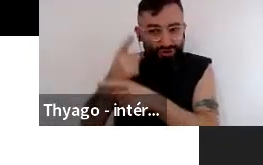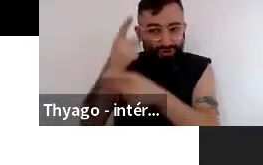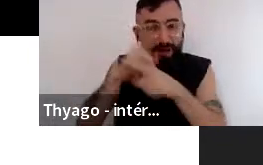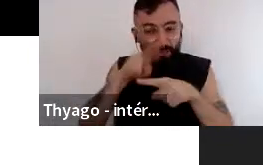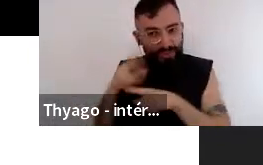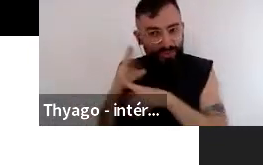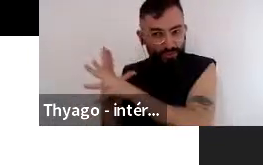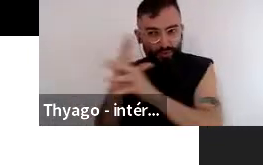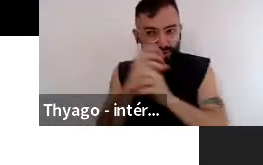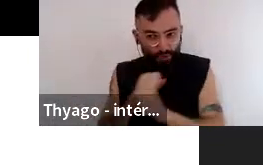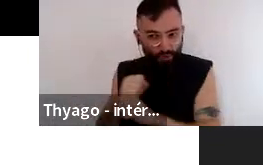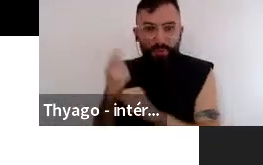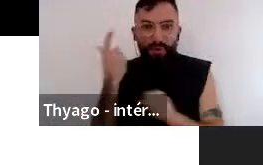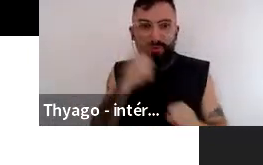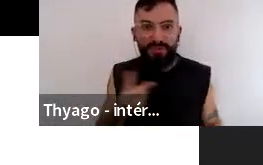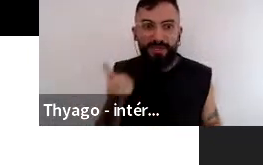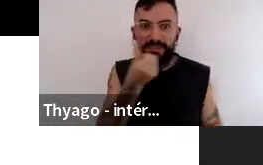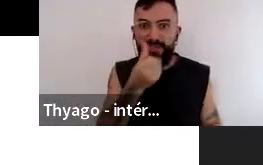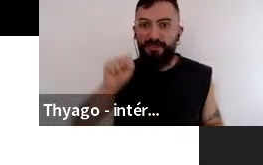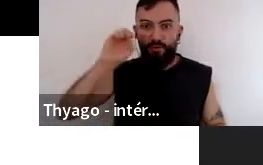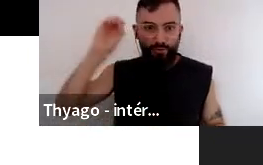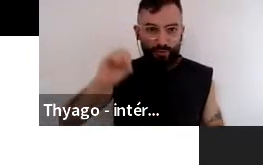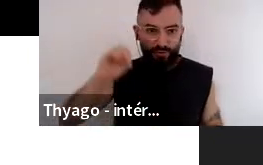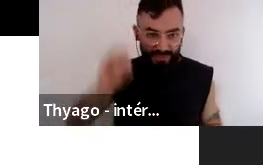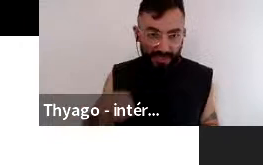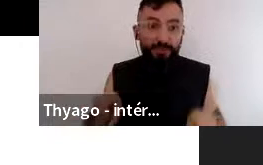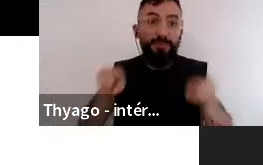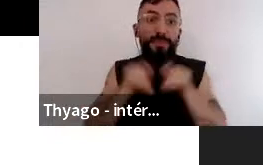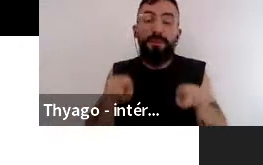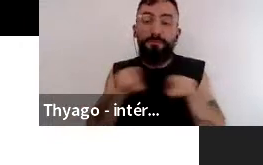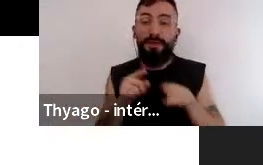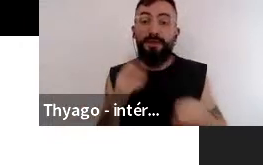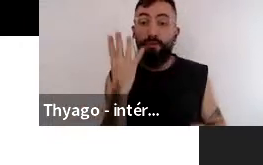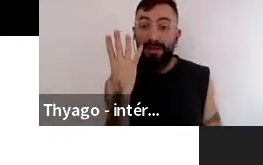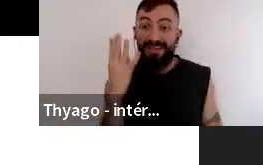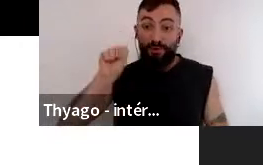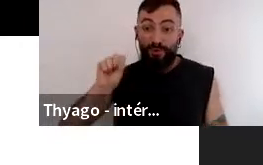48% of our data comprise